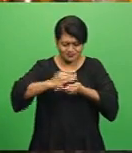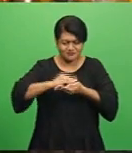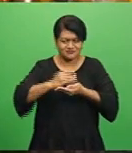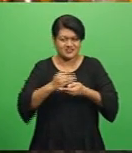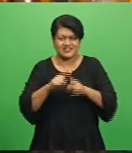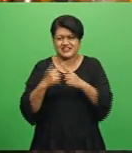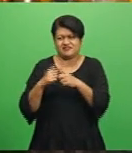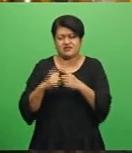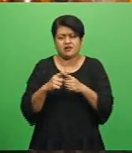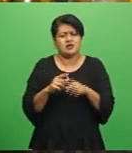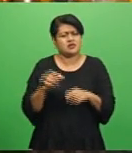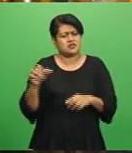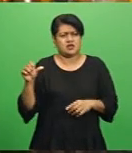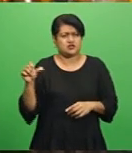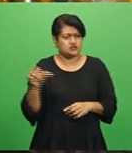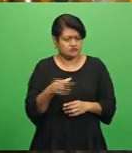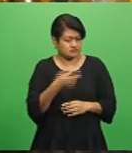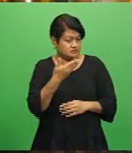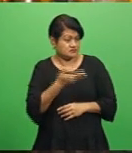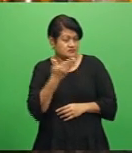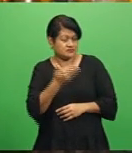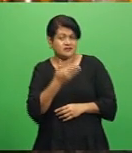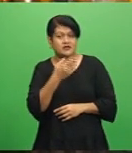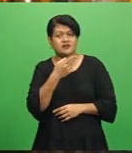There should be something like